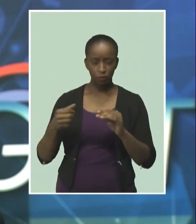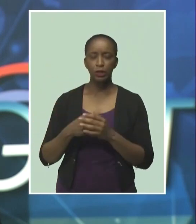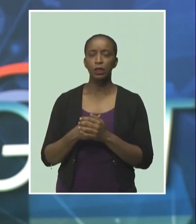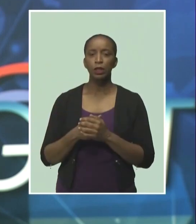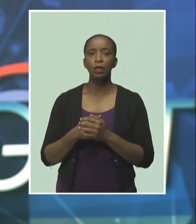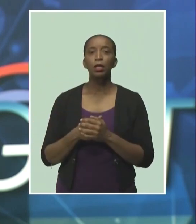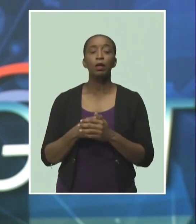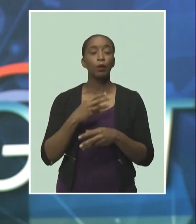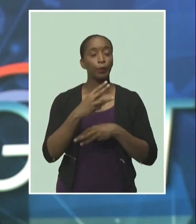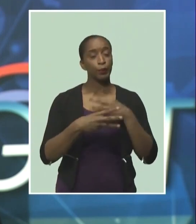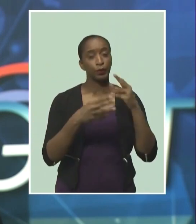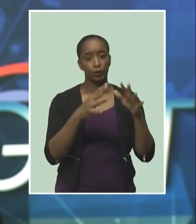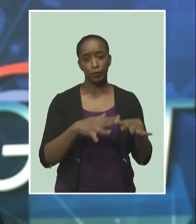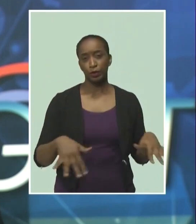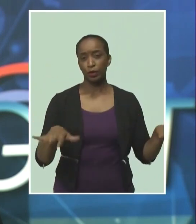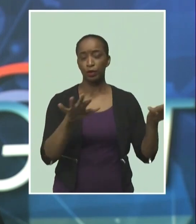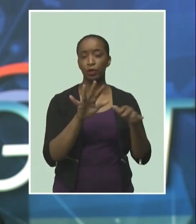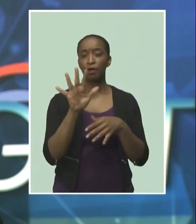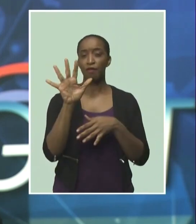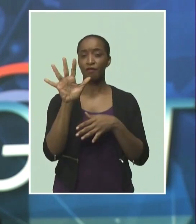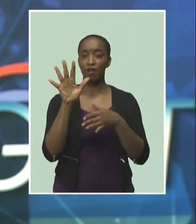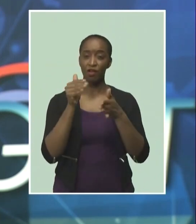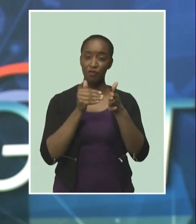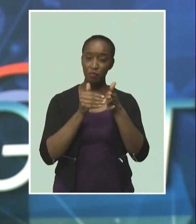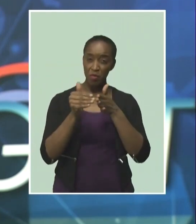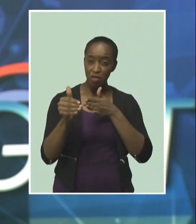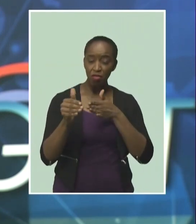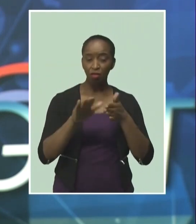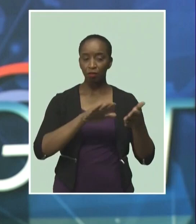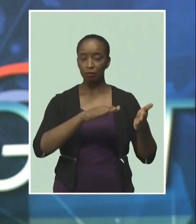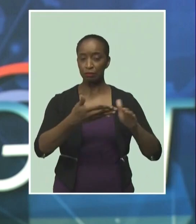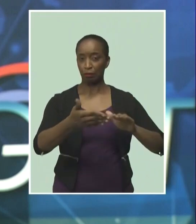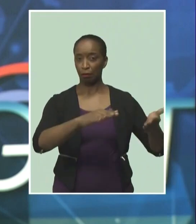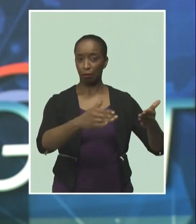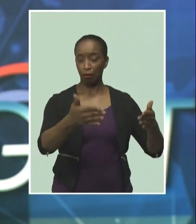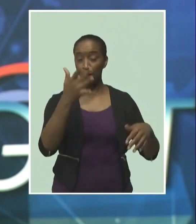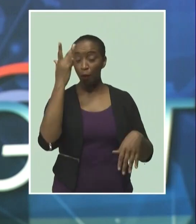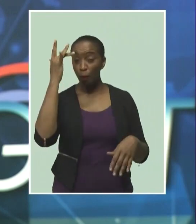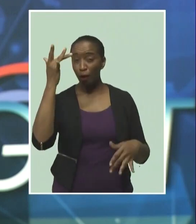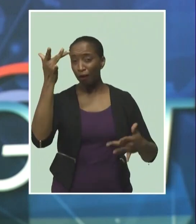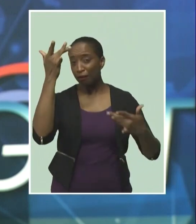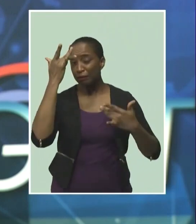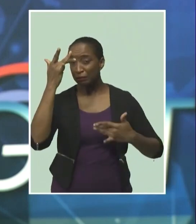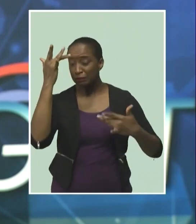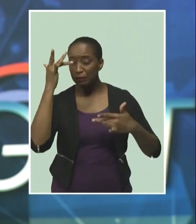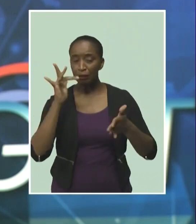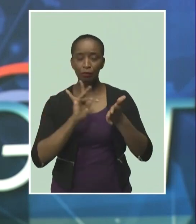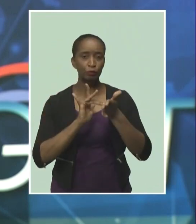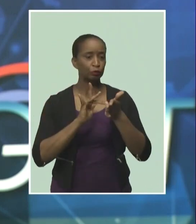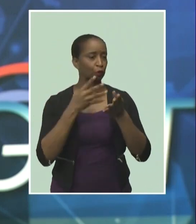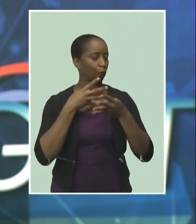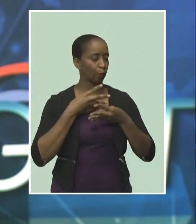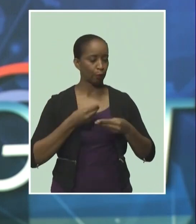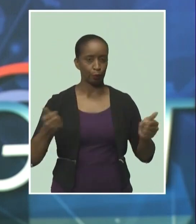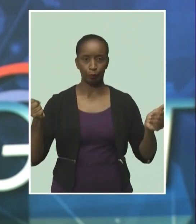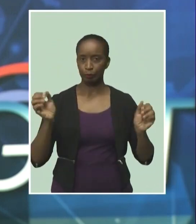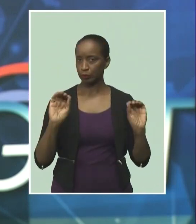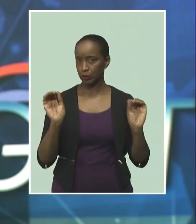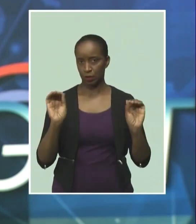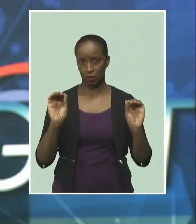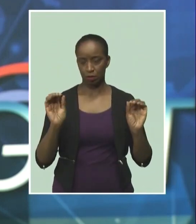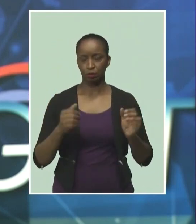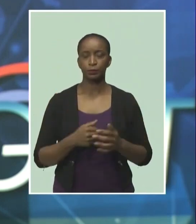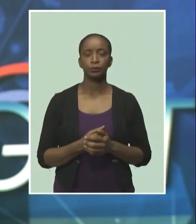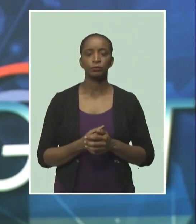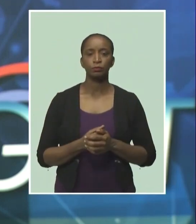deaths worldwide associated with drug-resistant infections. According to Ms. Motley, its economic impact is also